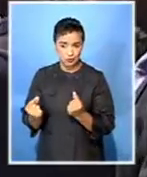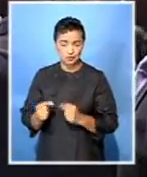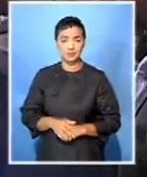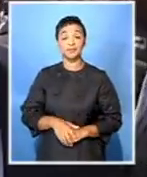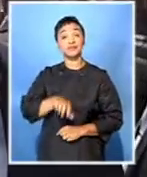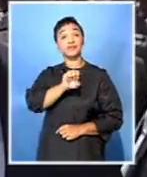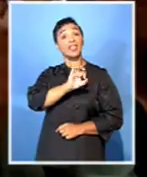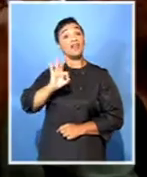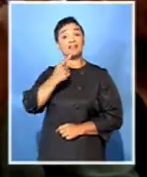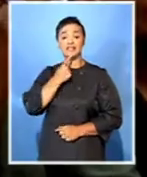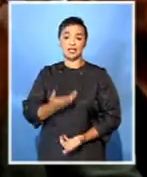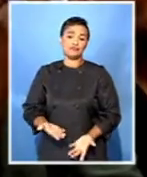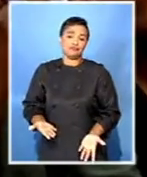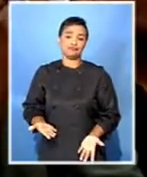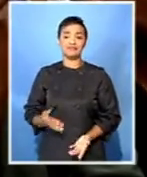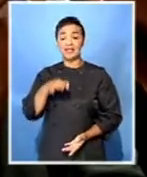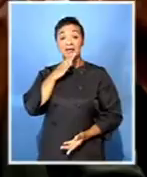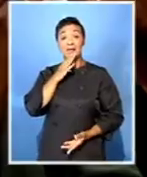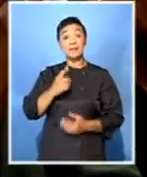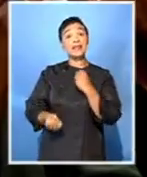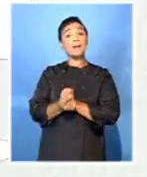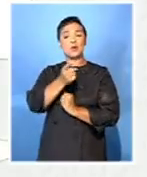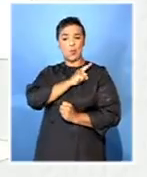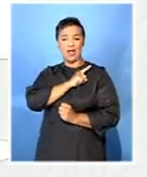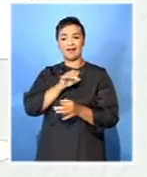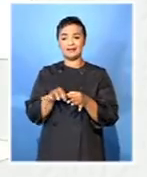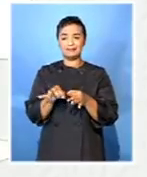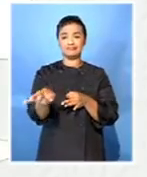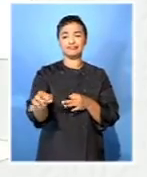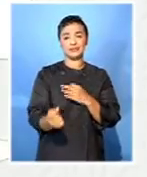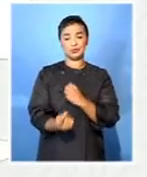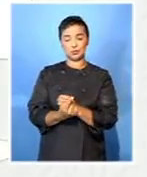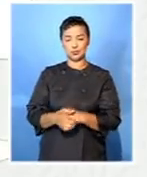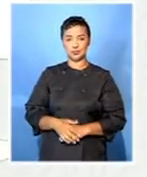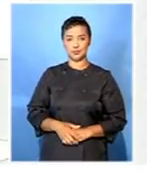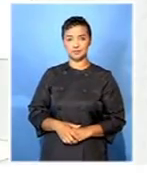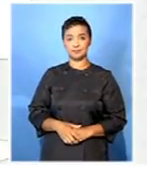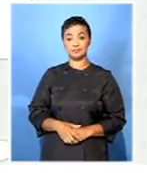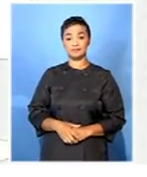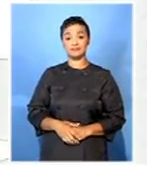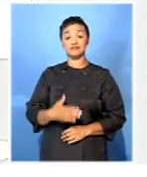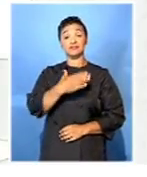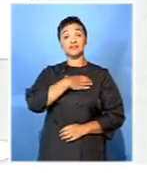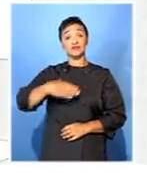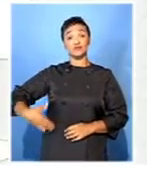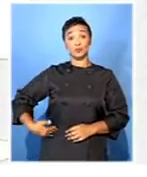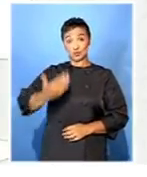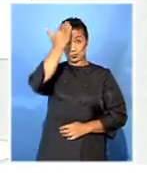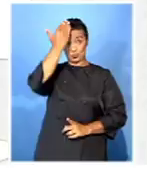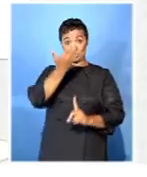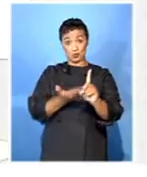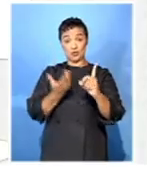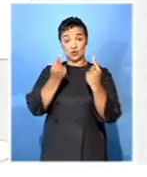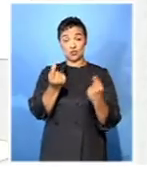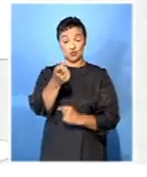this latest bid by the president is a mere delaying tactic. What he is essentially doing is